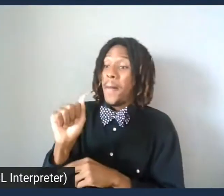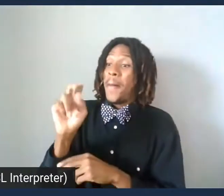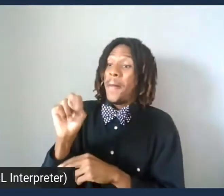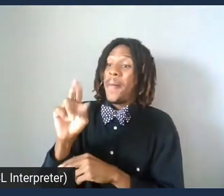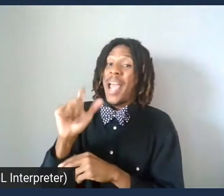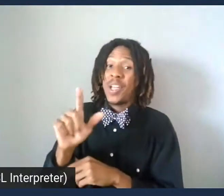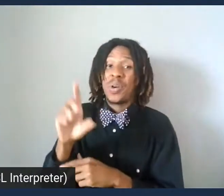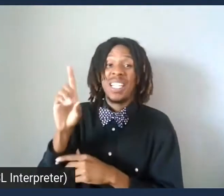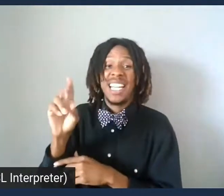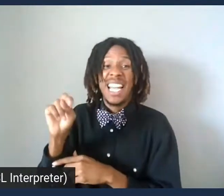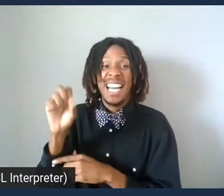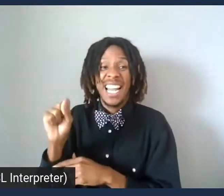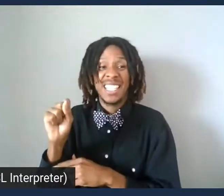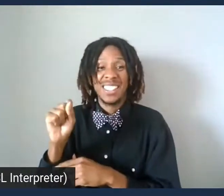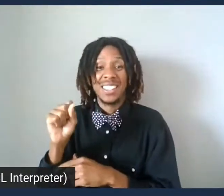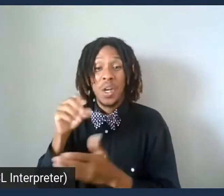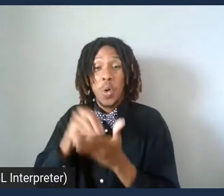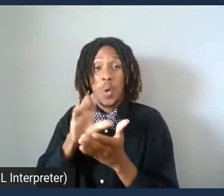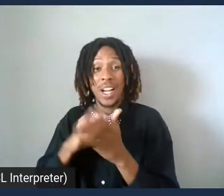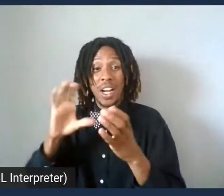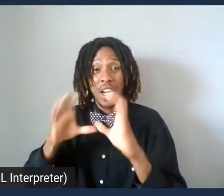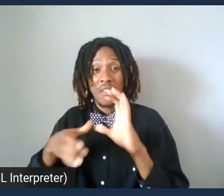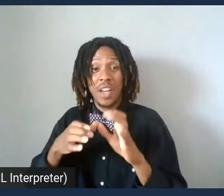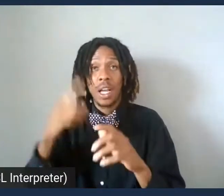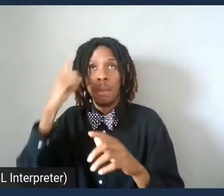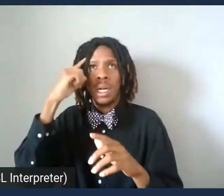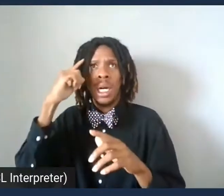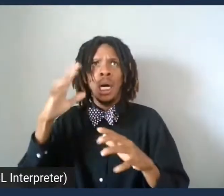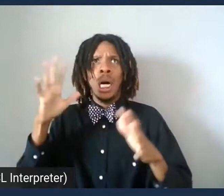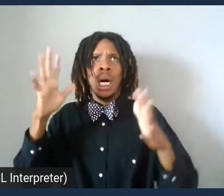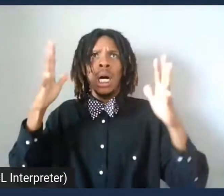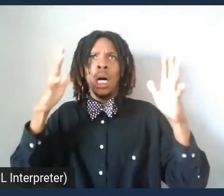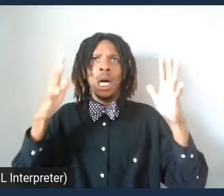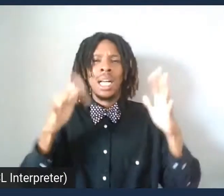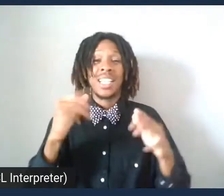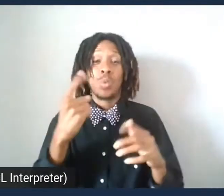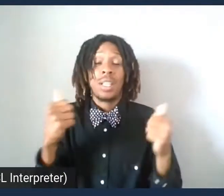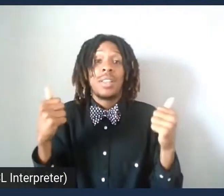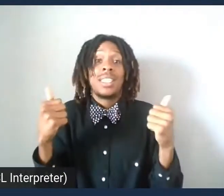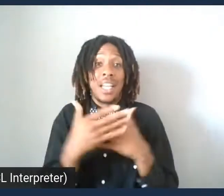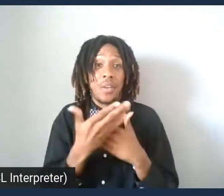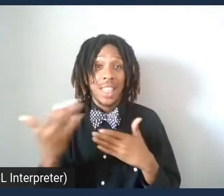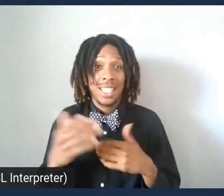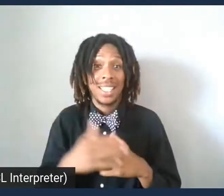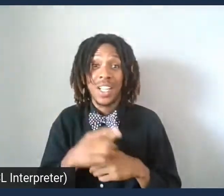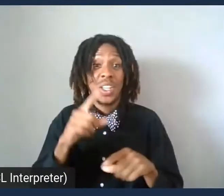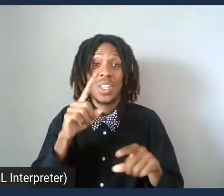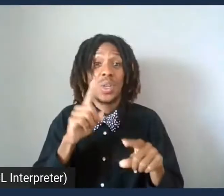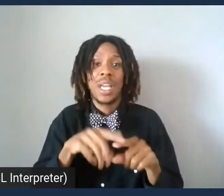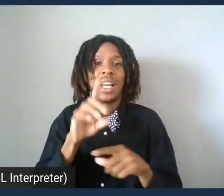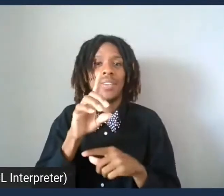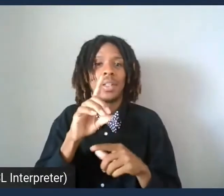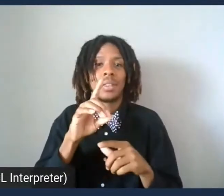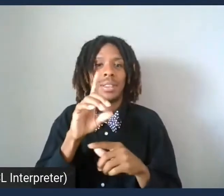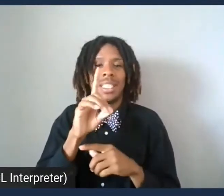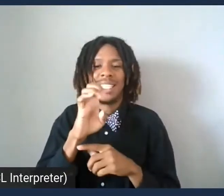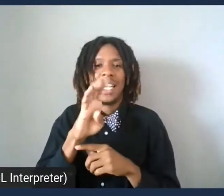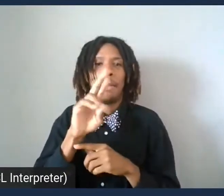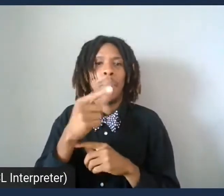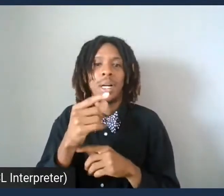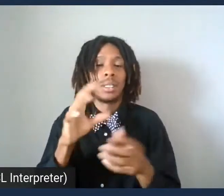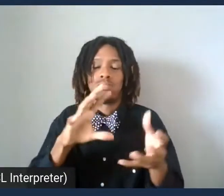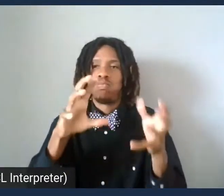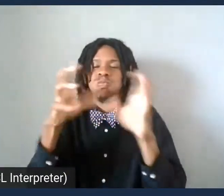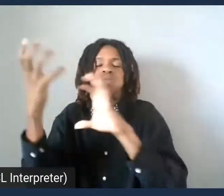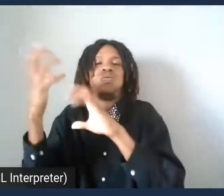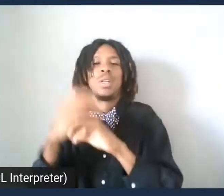DNS record configuration, alarm bells should be going off in your head. That's one of the scariest things to do because you can't even debug it afterward. It's just a mess. So to hear